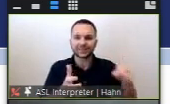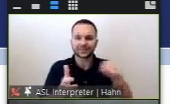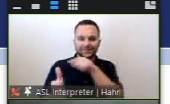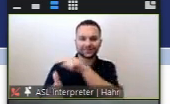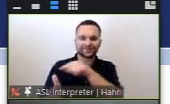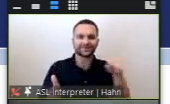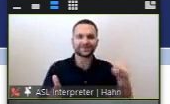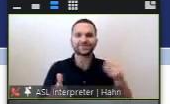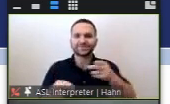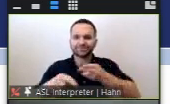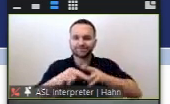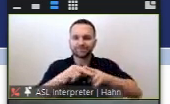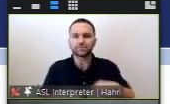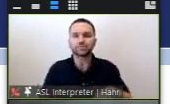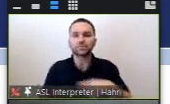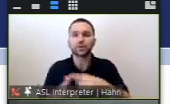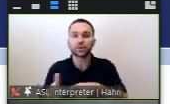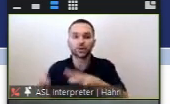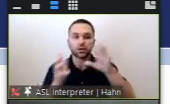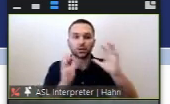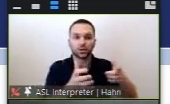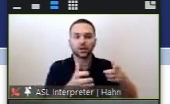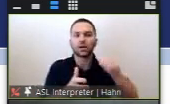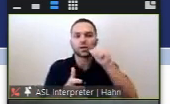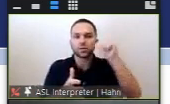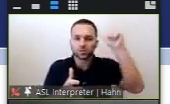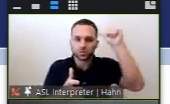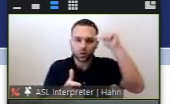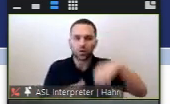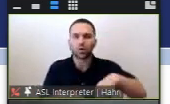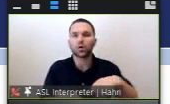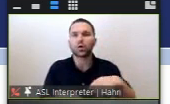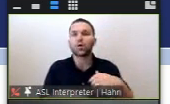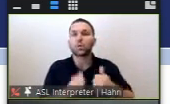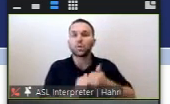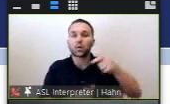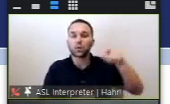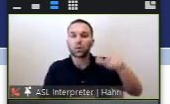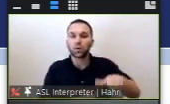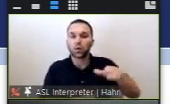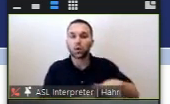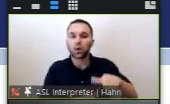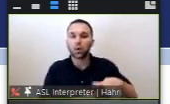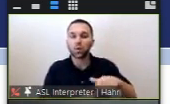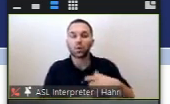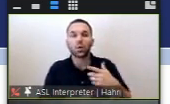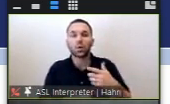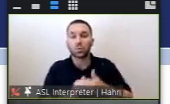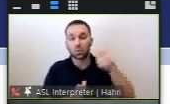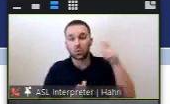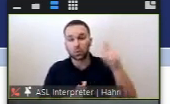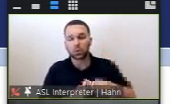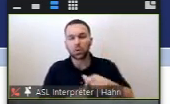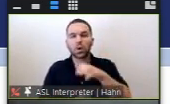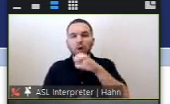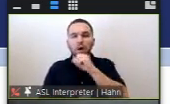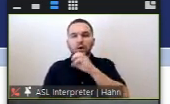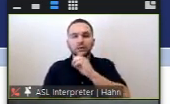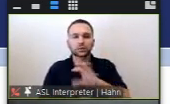adult population, and then our lowest rate continues to be in that 0 to 5-year age group. Next slide, please.